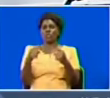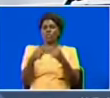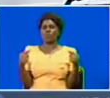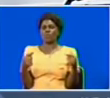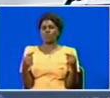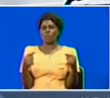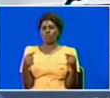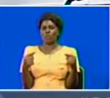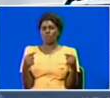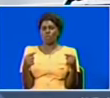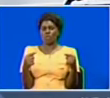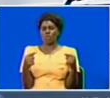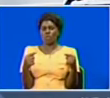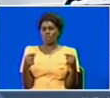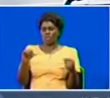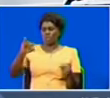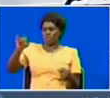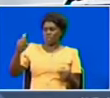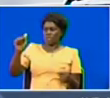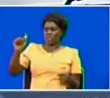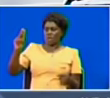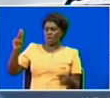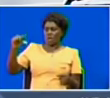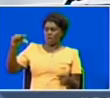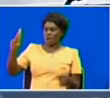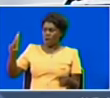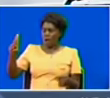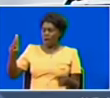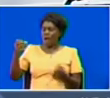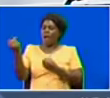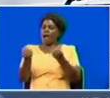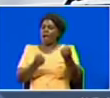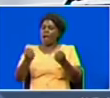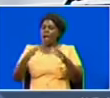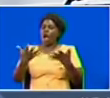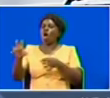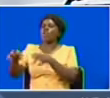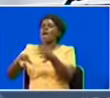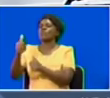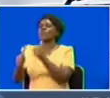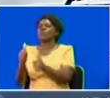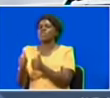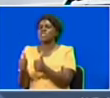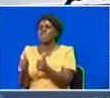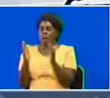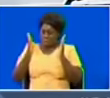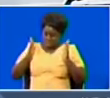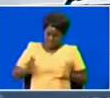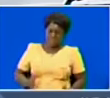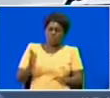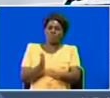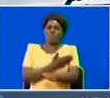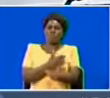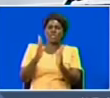with Jaguar. The car or the animal? No. The Charles. Oh, the